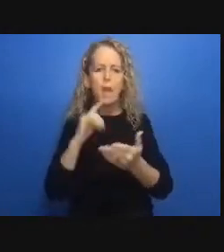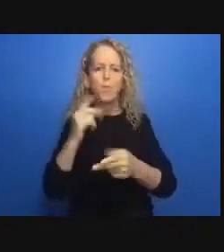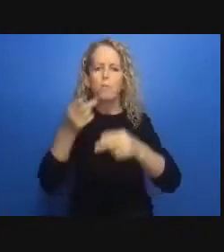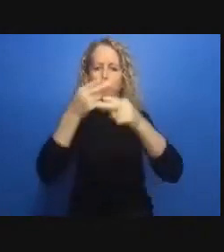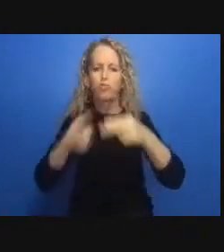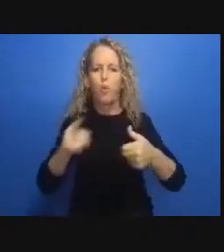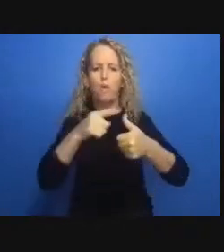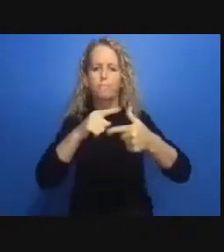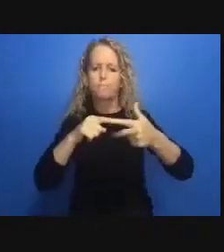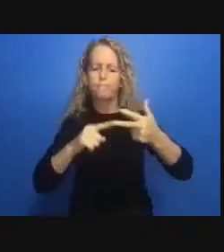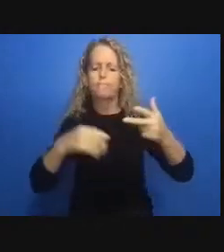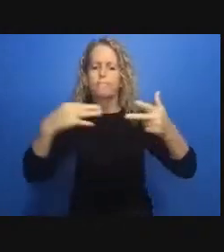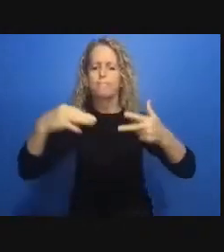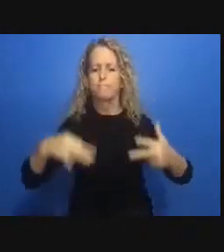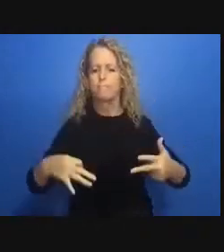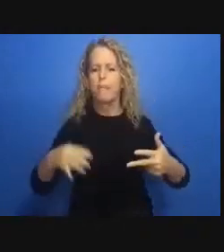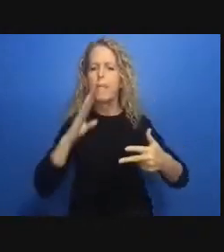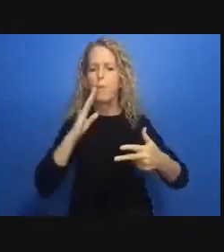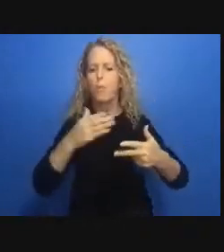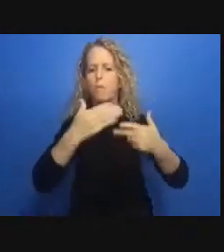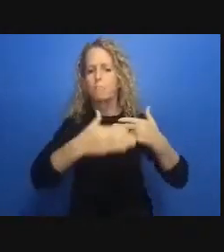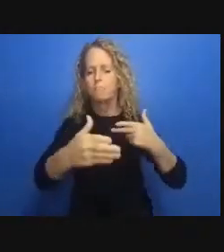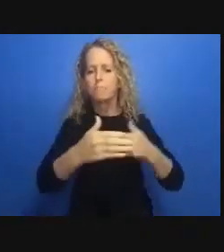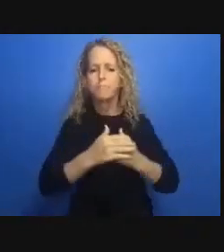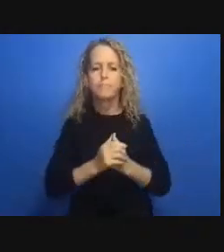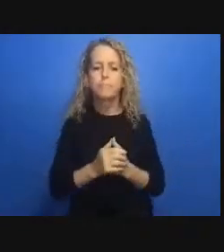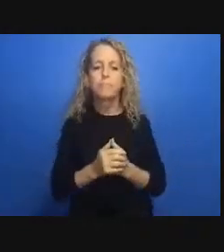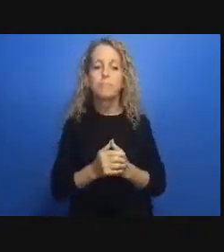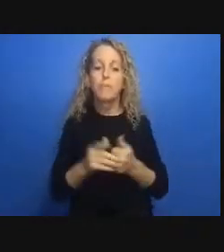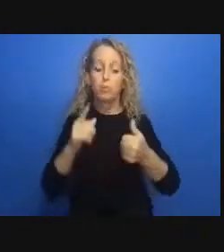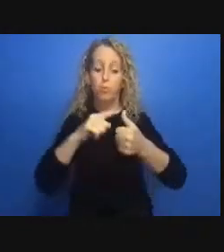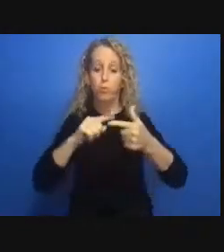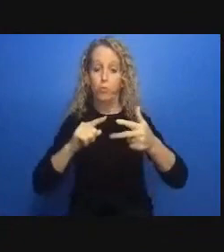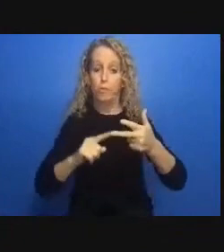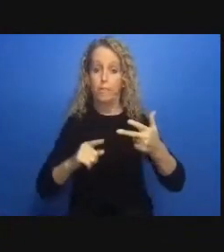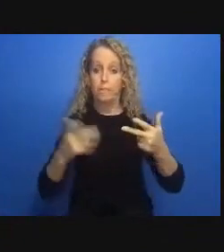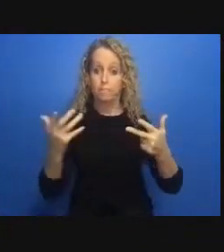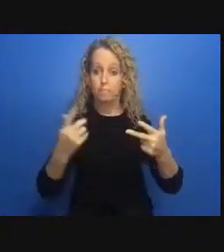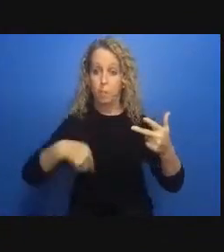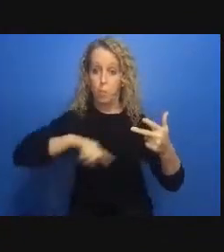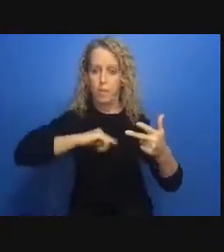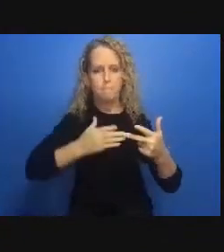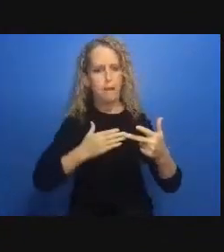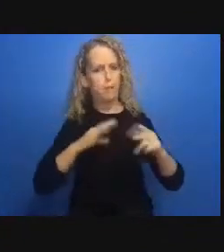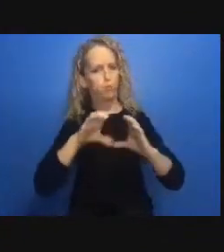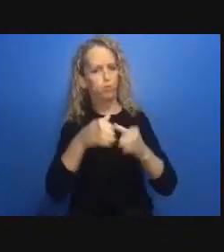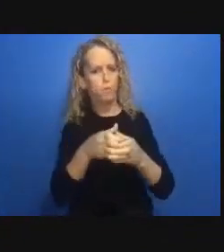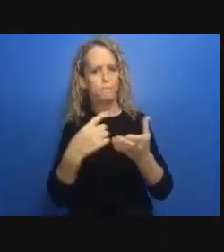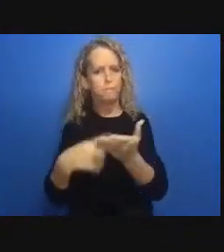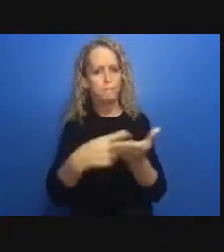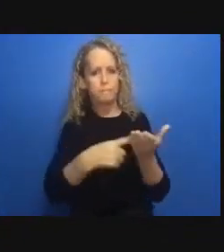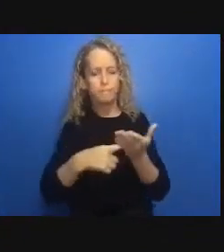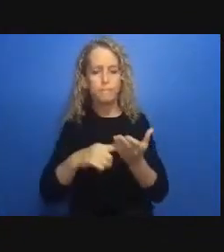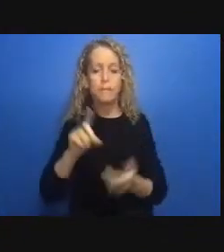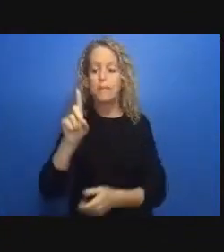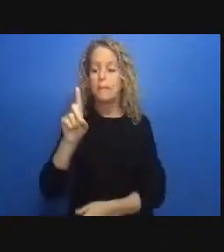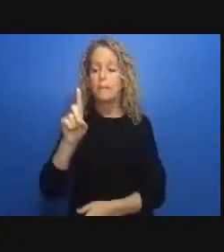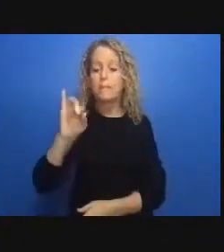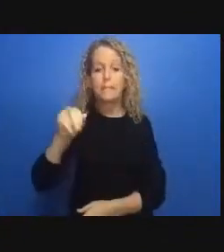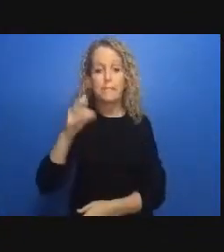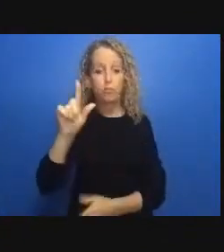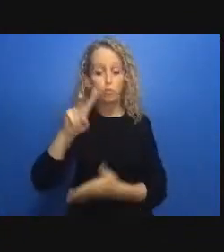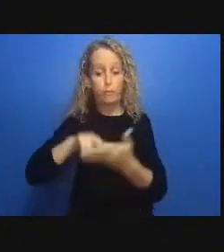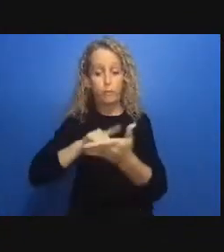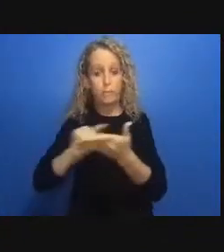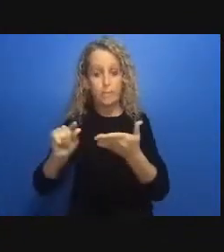on to some conclusions. So the three major themes that we discussed were The first one was digital literacy and